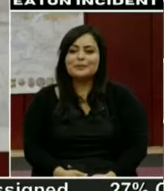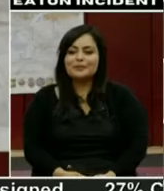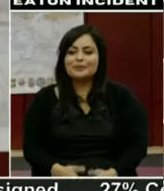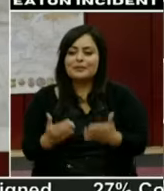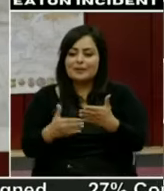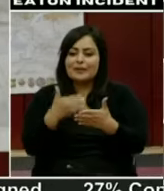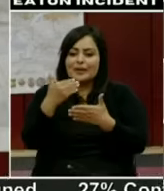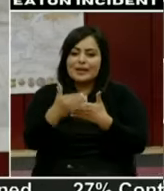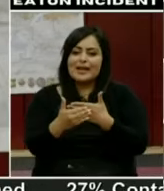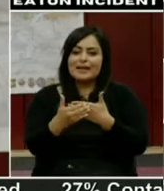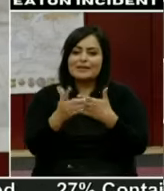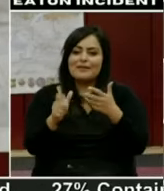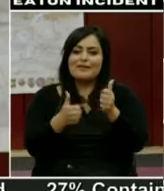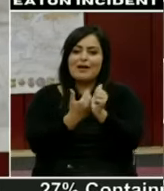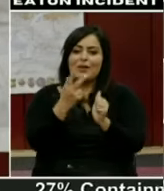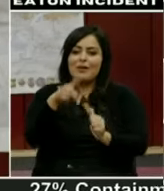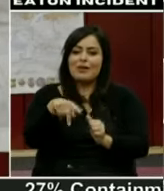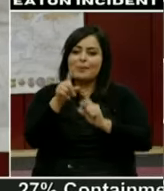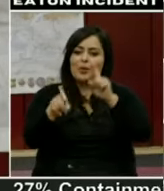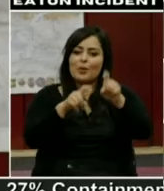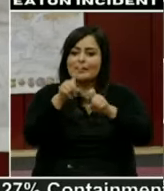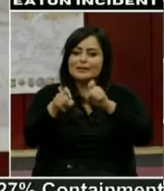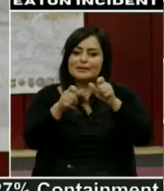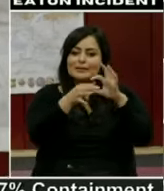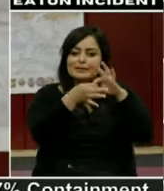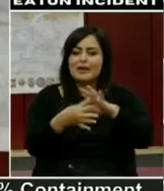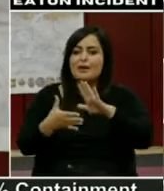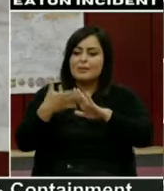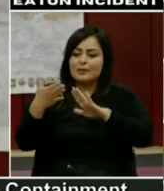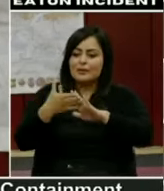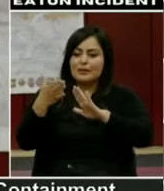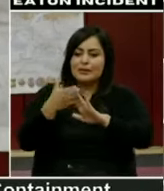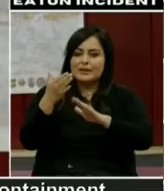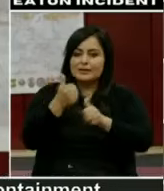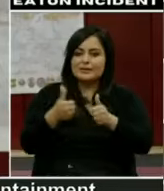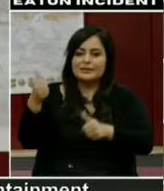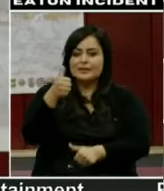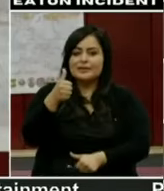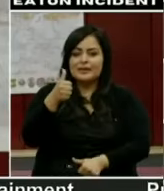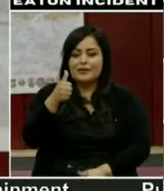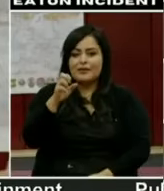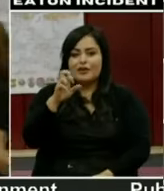Next up to do some follow-up questions in regards to operations is our Operations Section Chief, Ernie Villa.